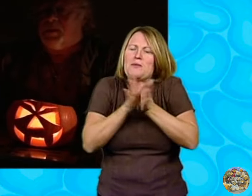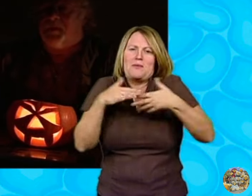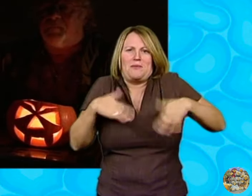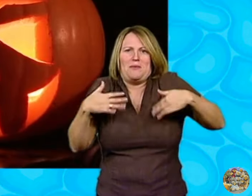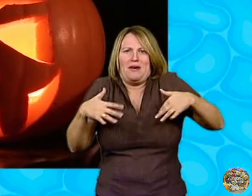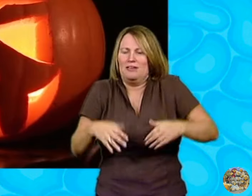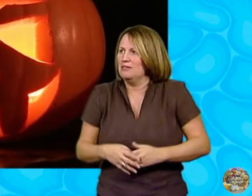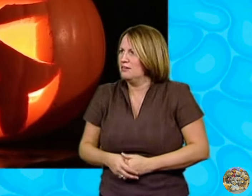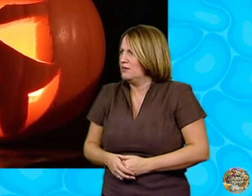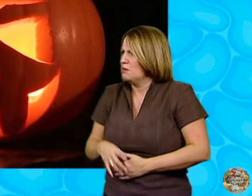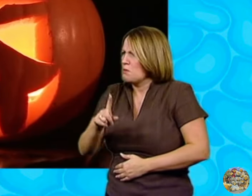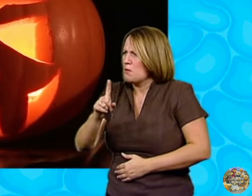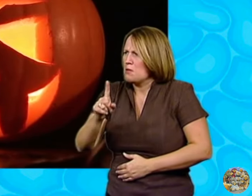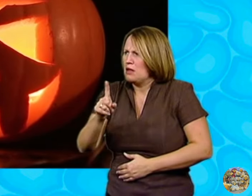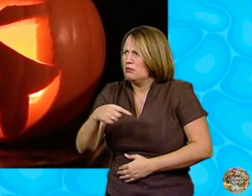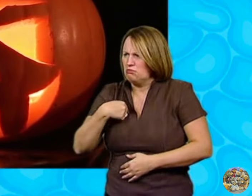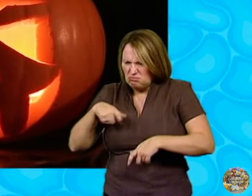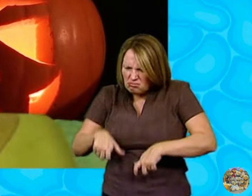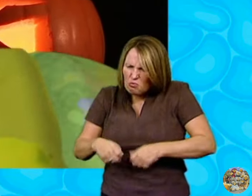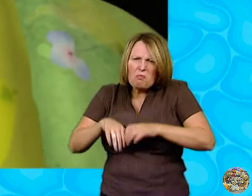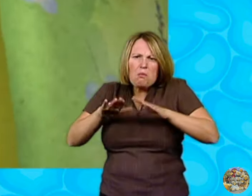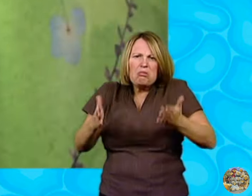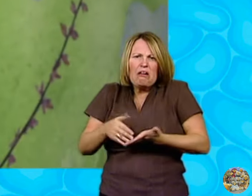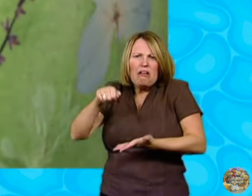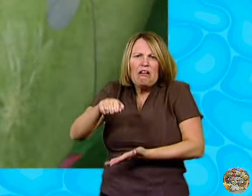ever. I can't just sit here with a pumpkin.